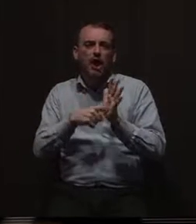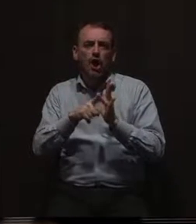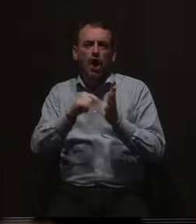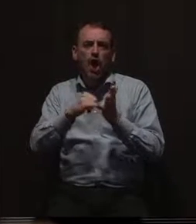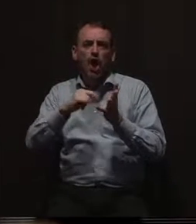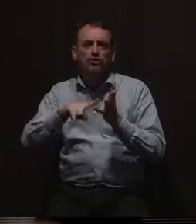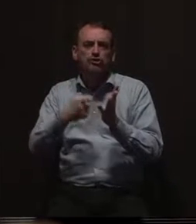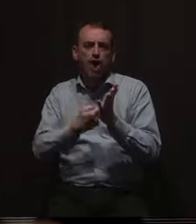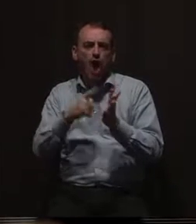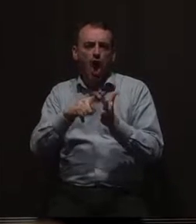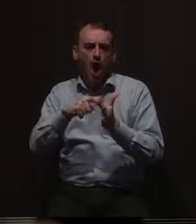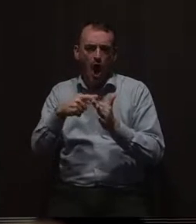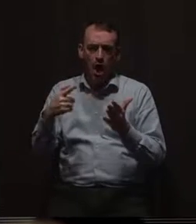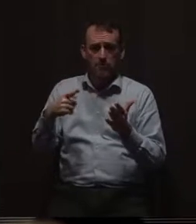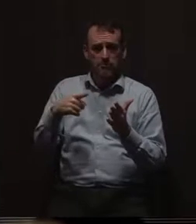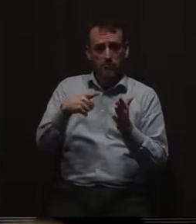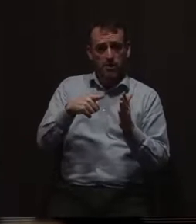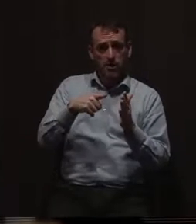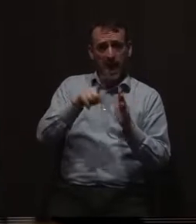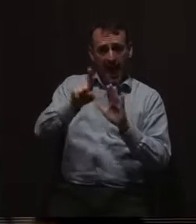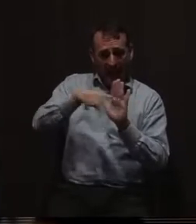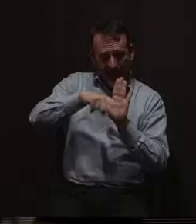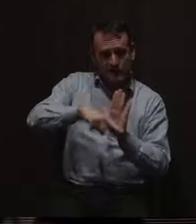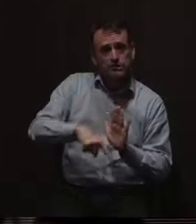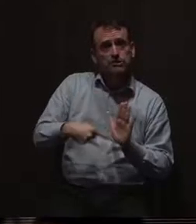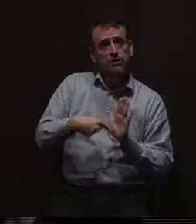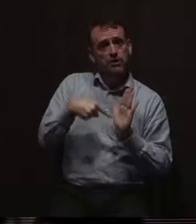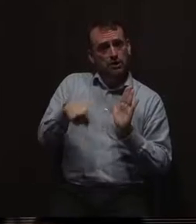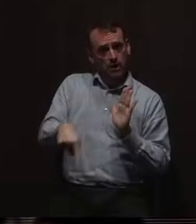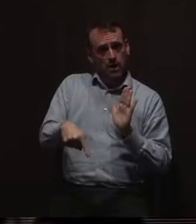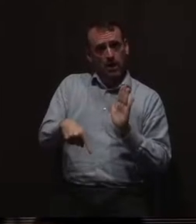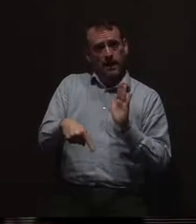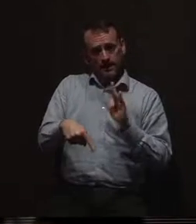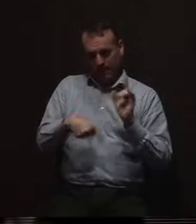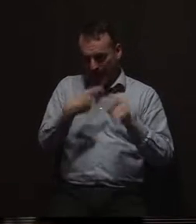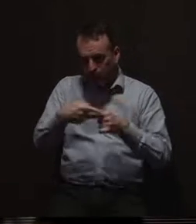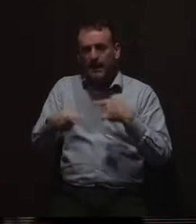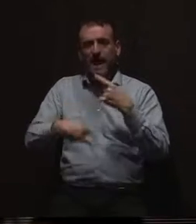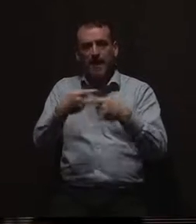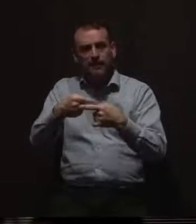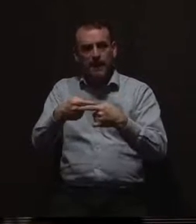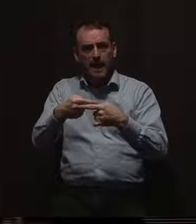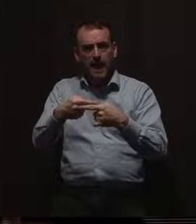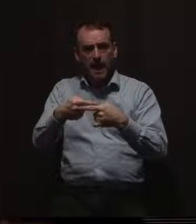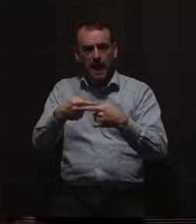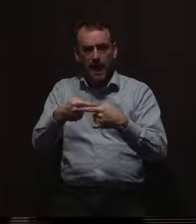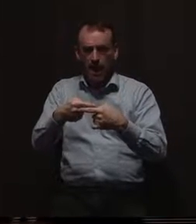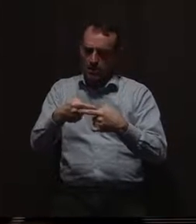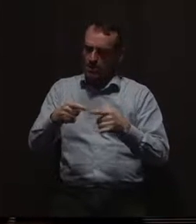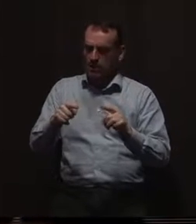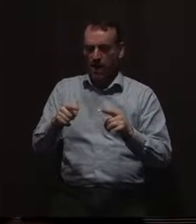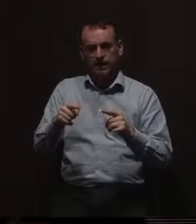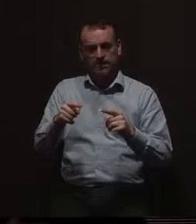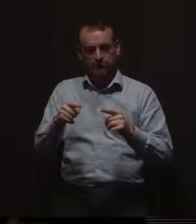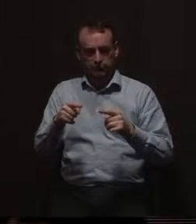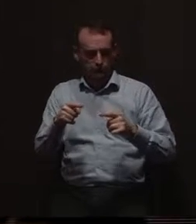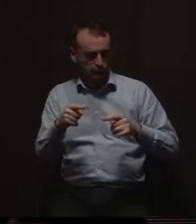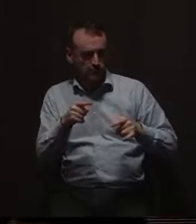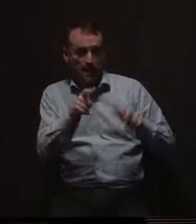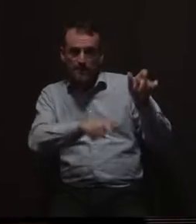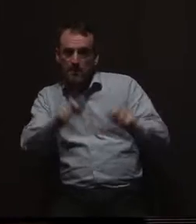the 18, but basically every year there was a new enclosure act and a new anti-riot act against that, and so